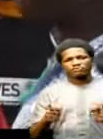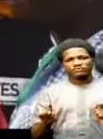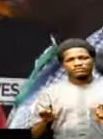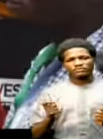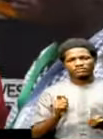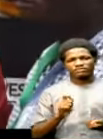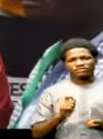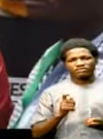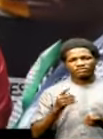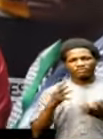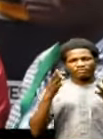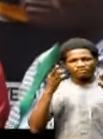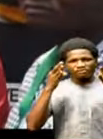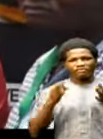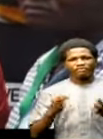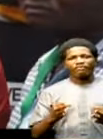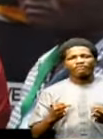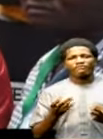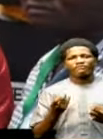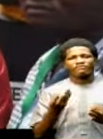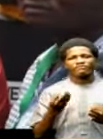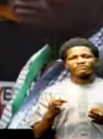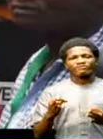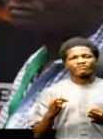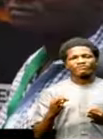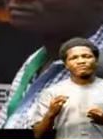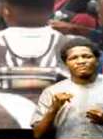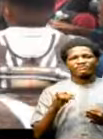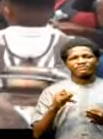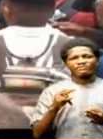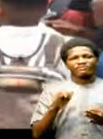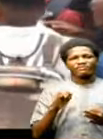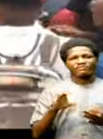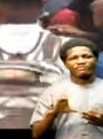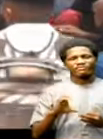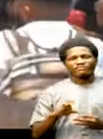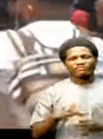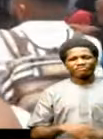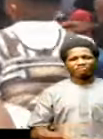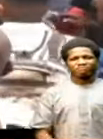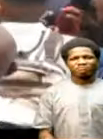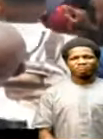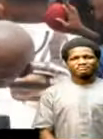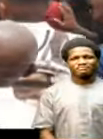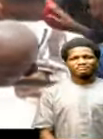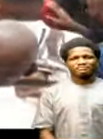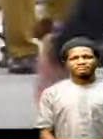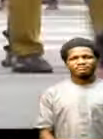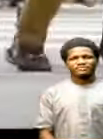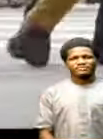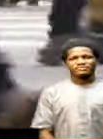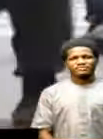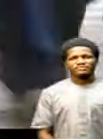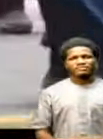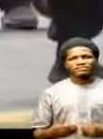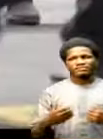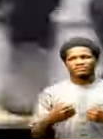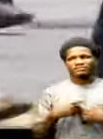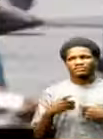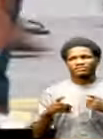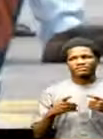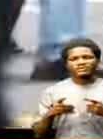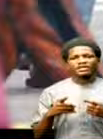change the decision of INEC. They say, having performed their civic